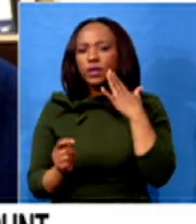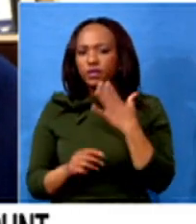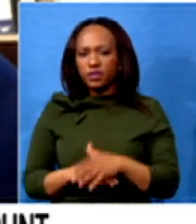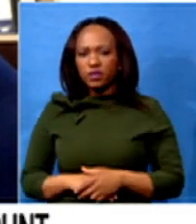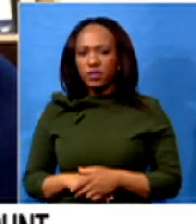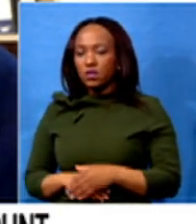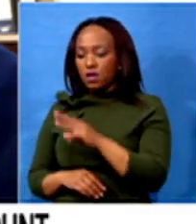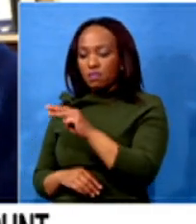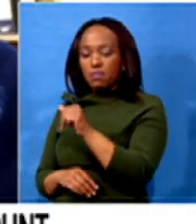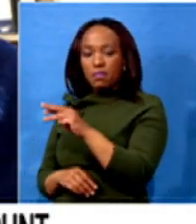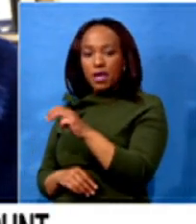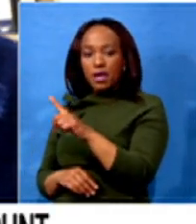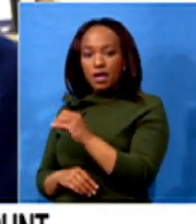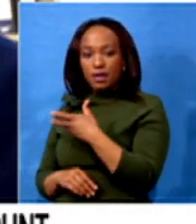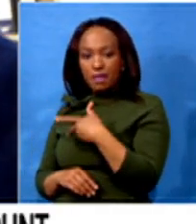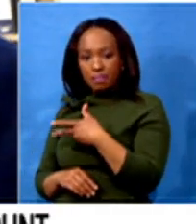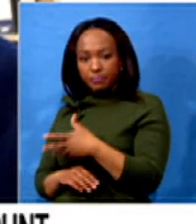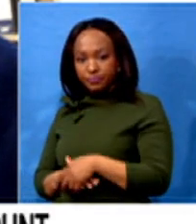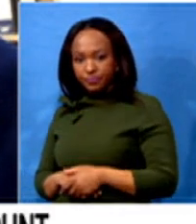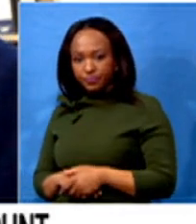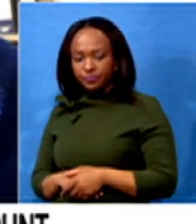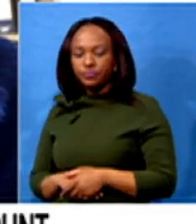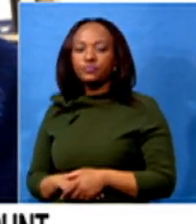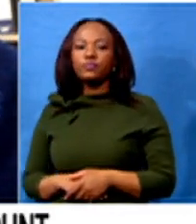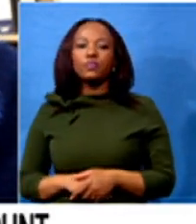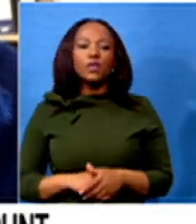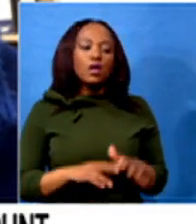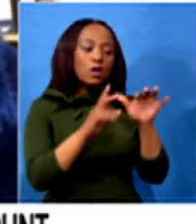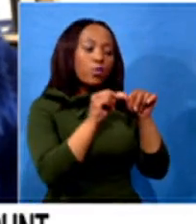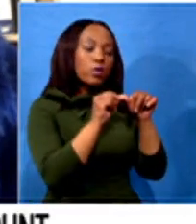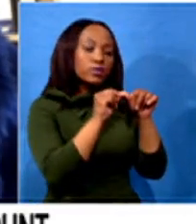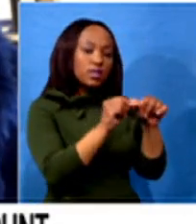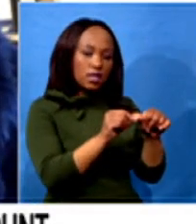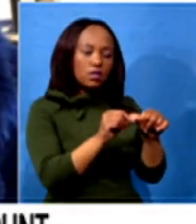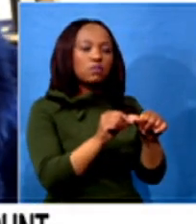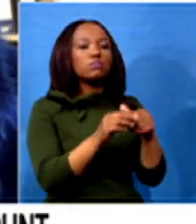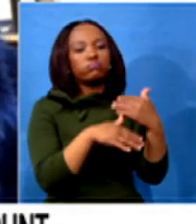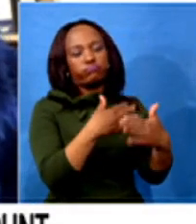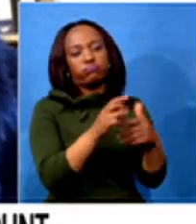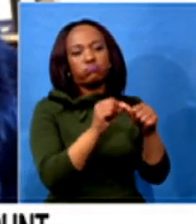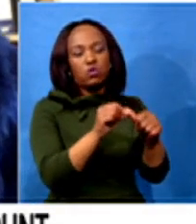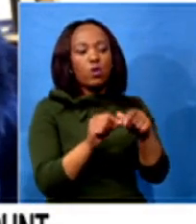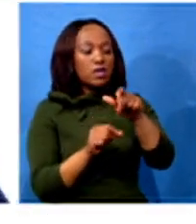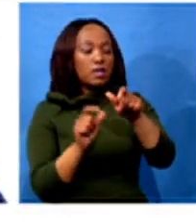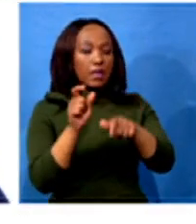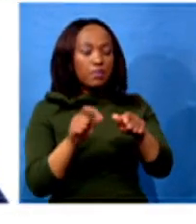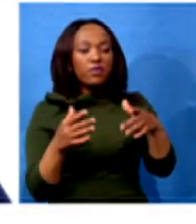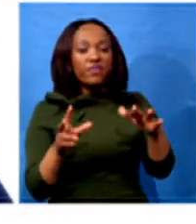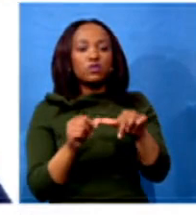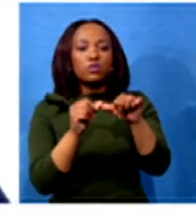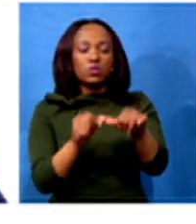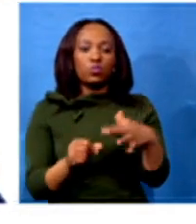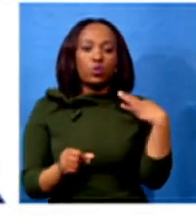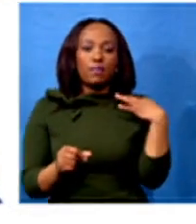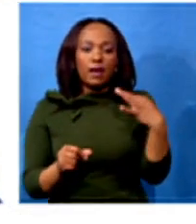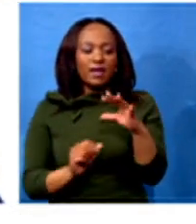Memela? We continue to pay out on a continuous basis. So on all those people that have applied, on a